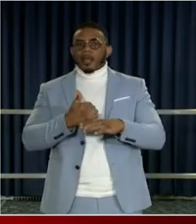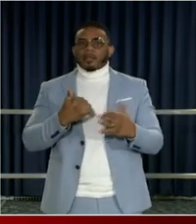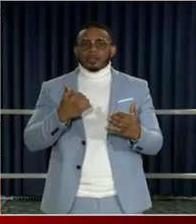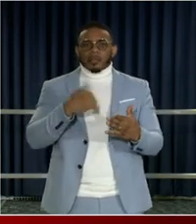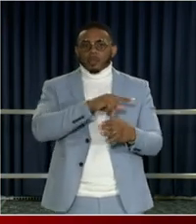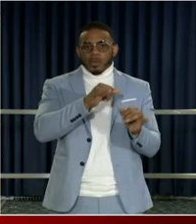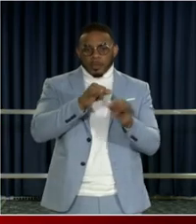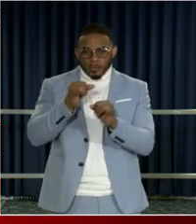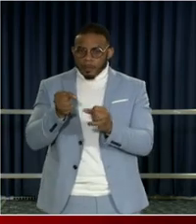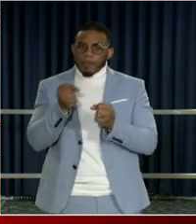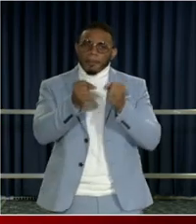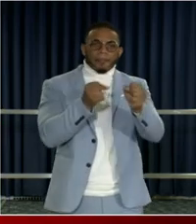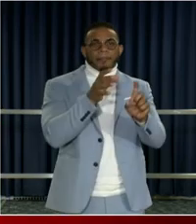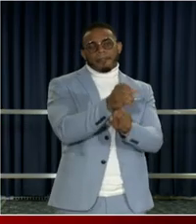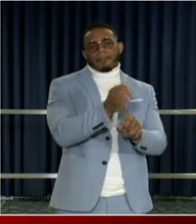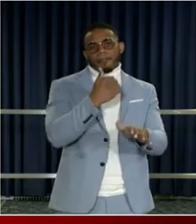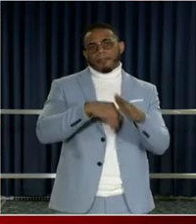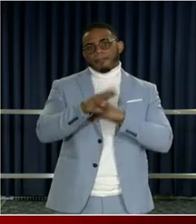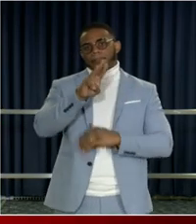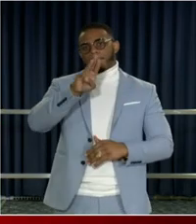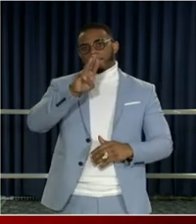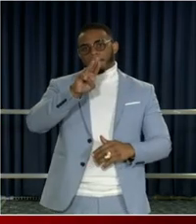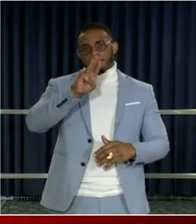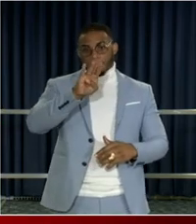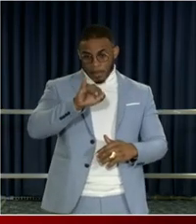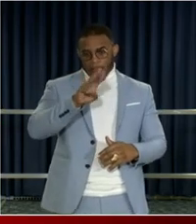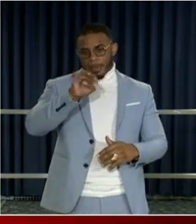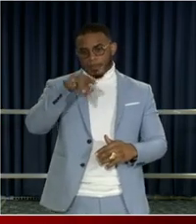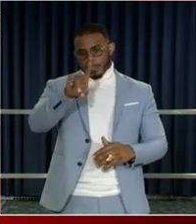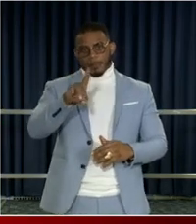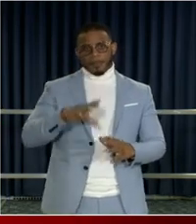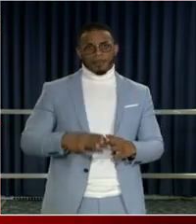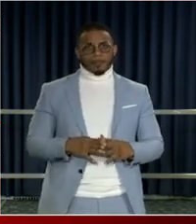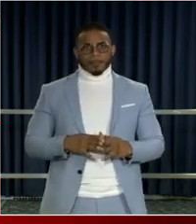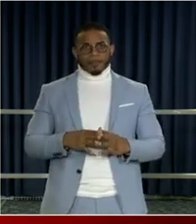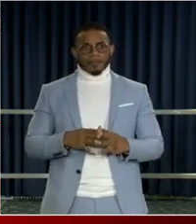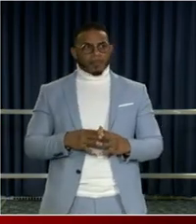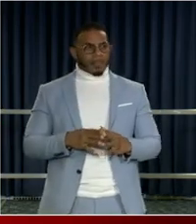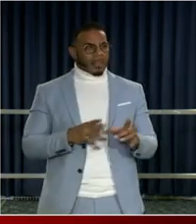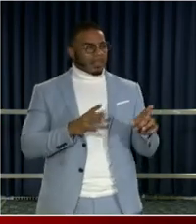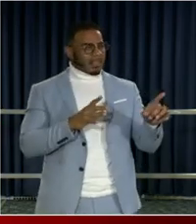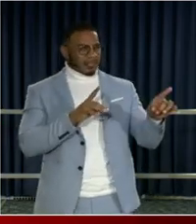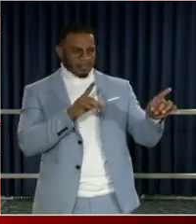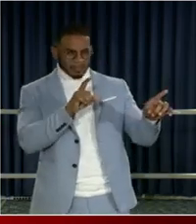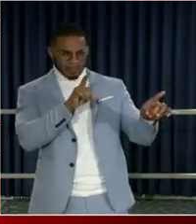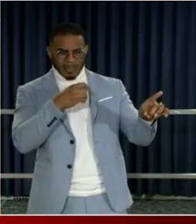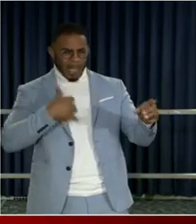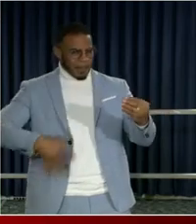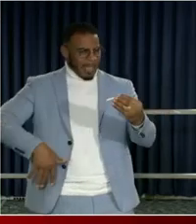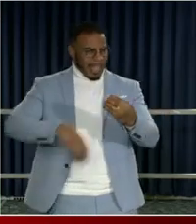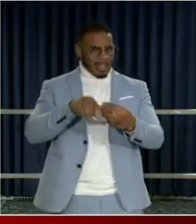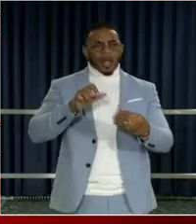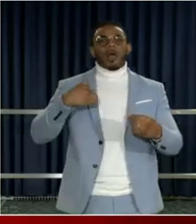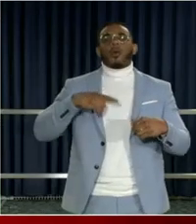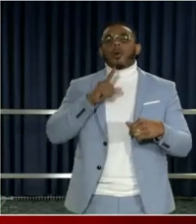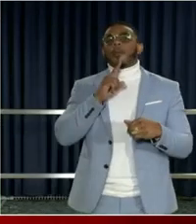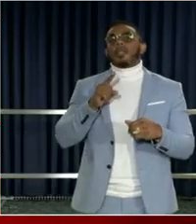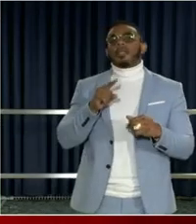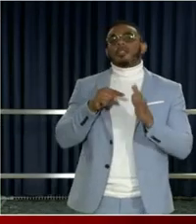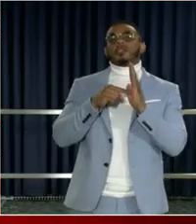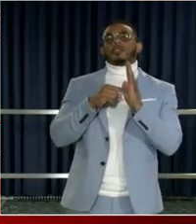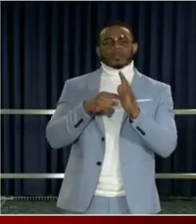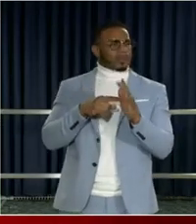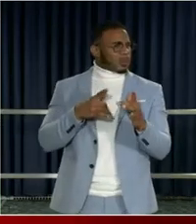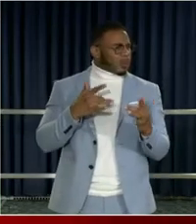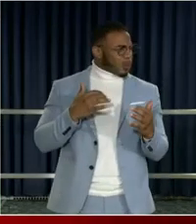those individuals were placed under arrest by the Metropolitan Police Department. And if I could just add to that, we will be